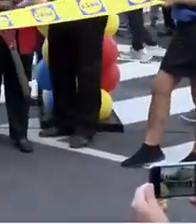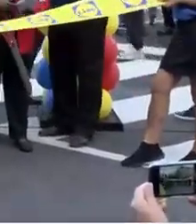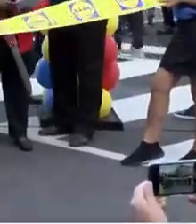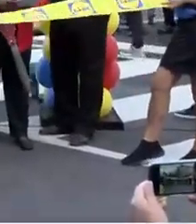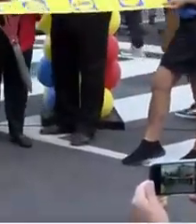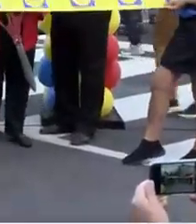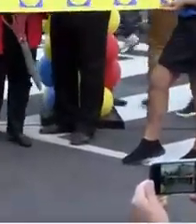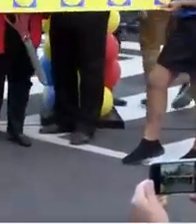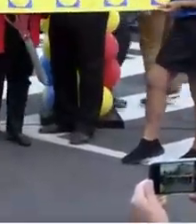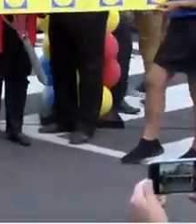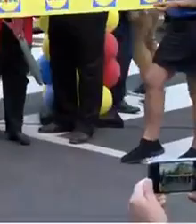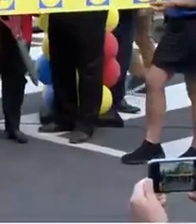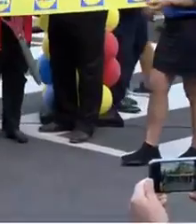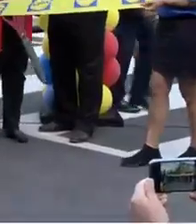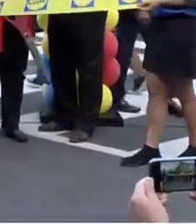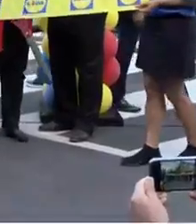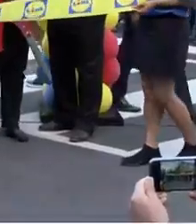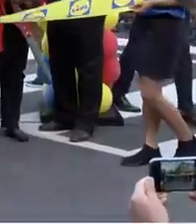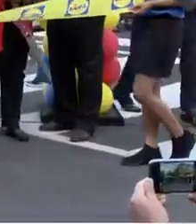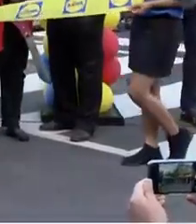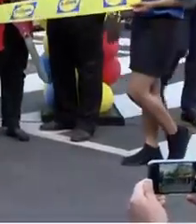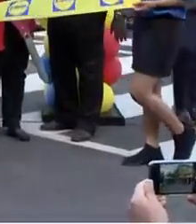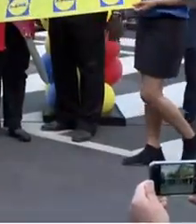No, ma'am. No, ma'am. Excuse me. Yep.